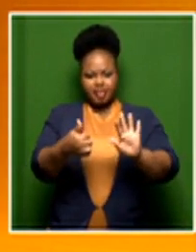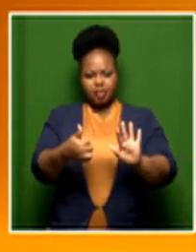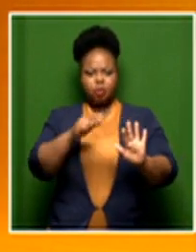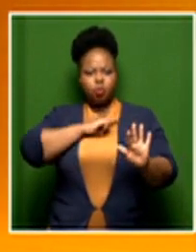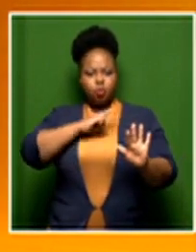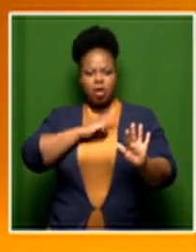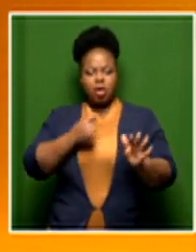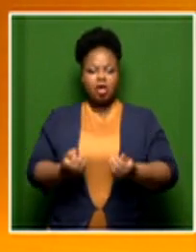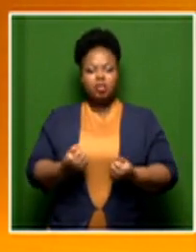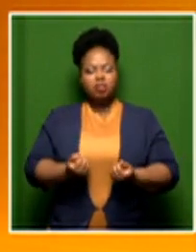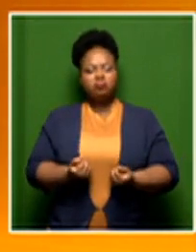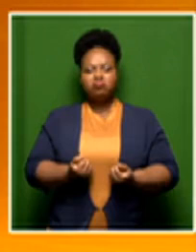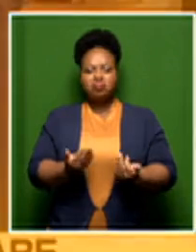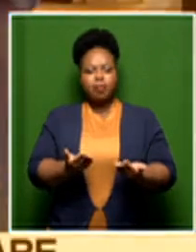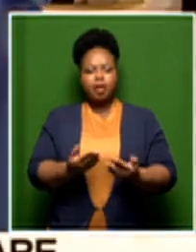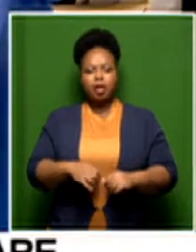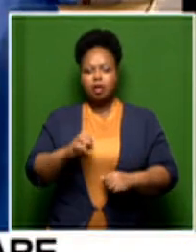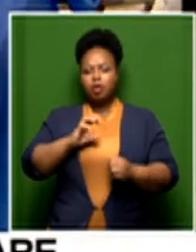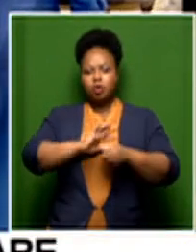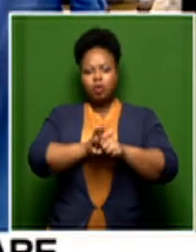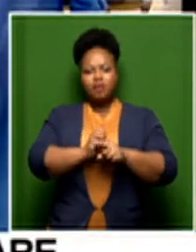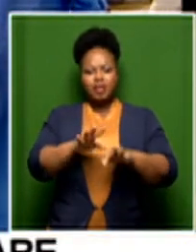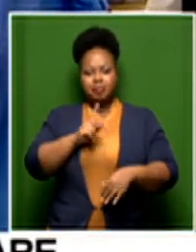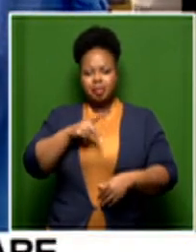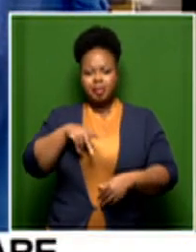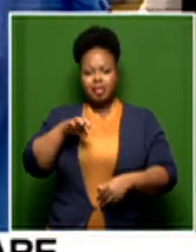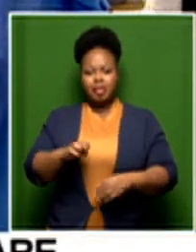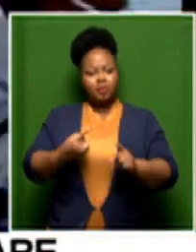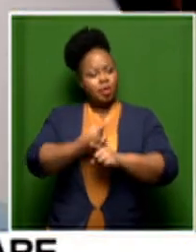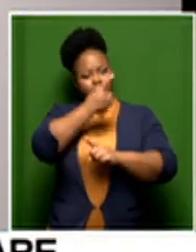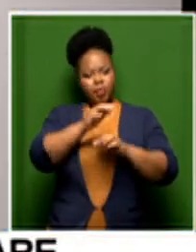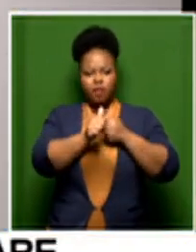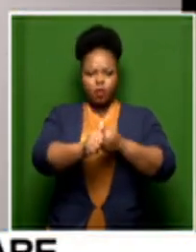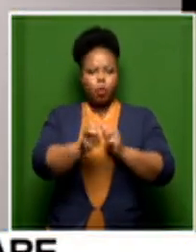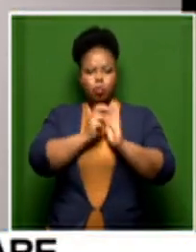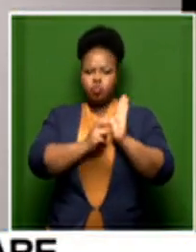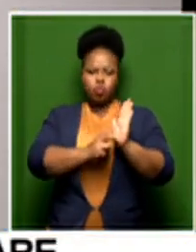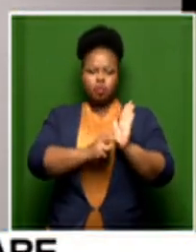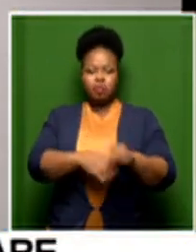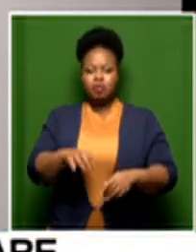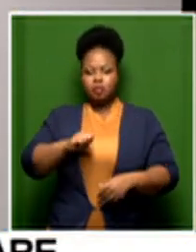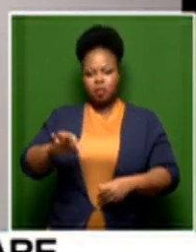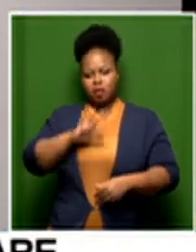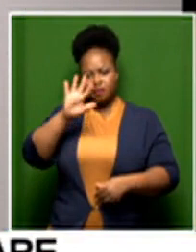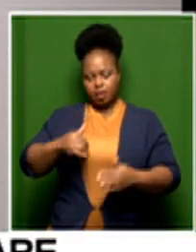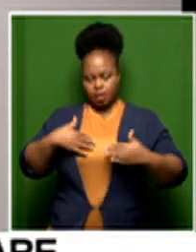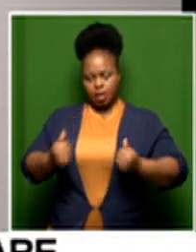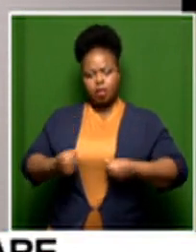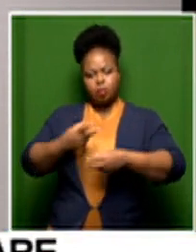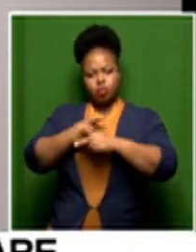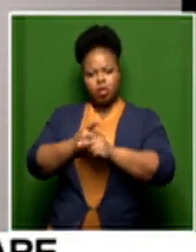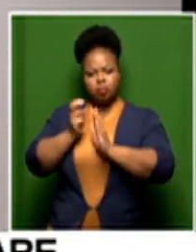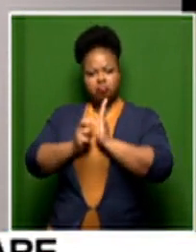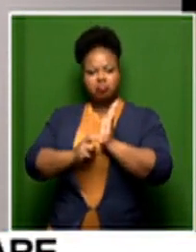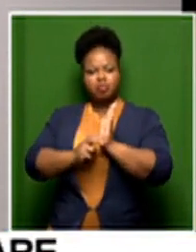of supplying non-compliant Covid-19 personal protective equipment. And this is according to the South African Health Products